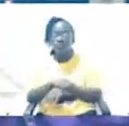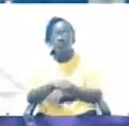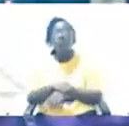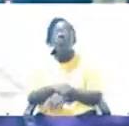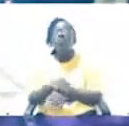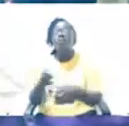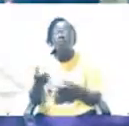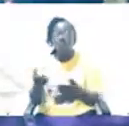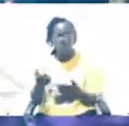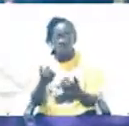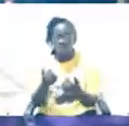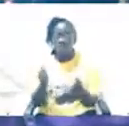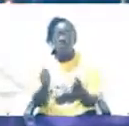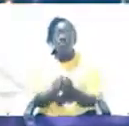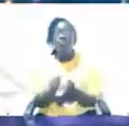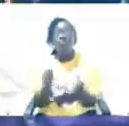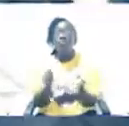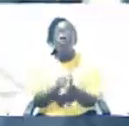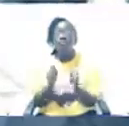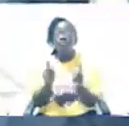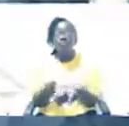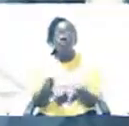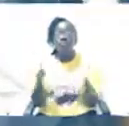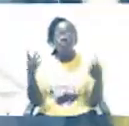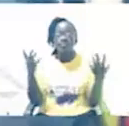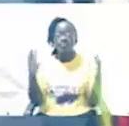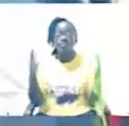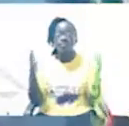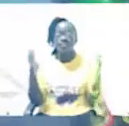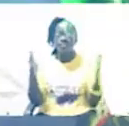Thank you. God bless you, brothers. Give them a clap offering. Let them come.